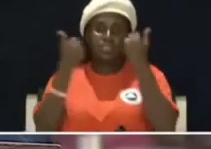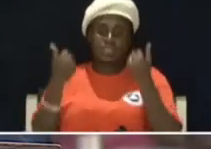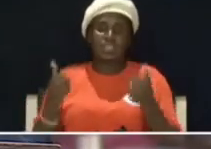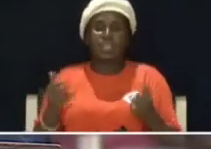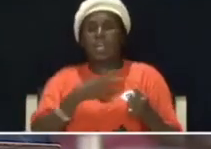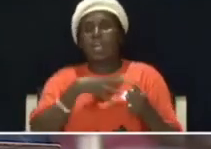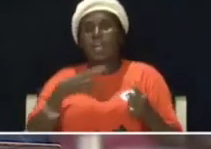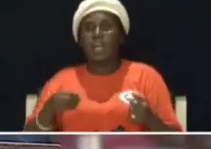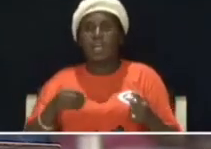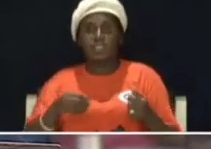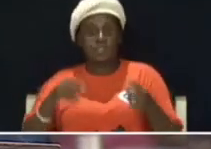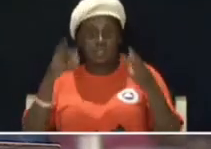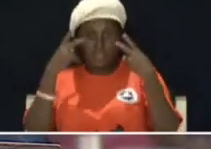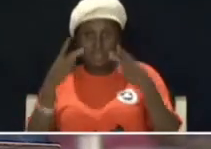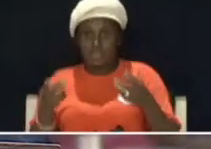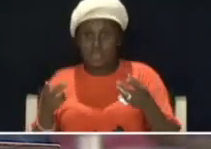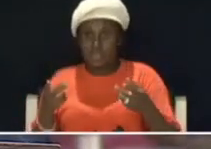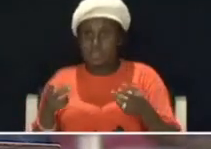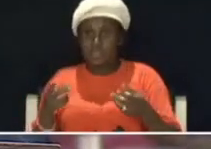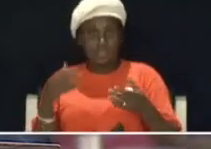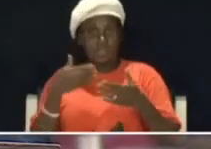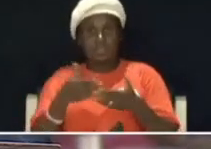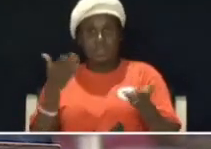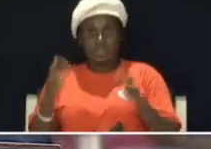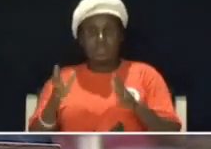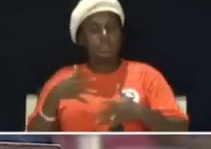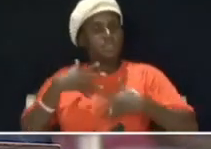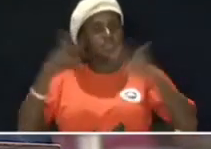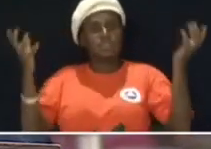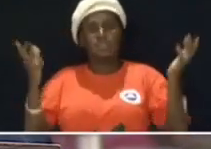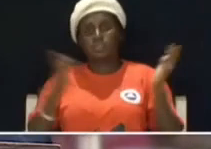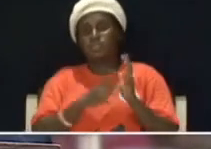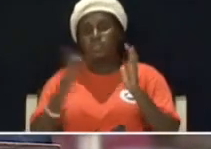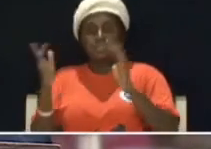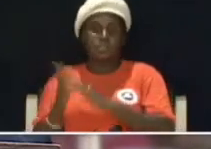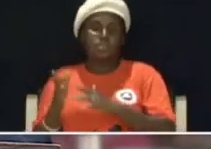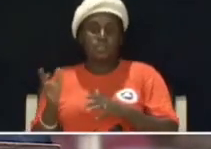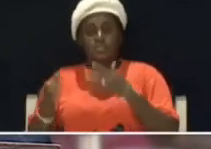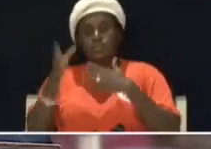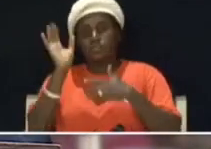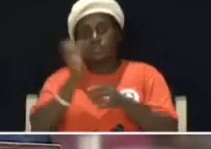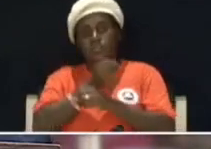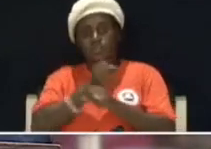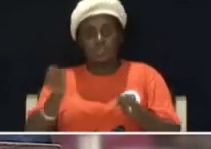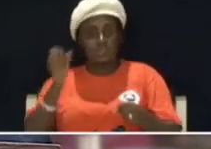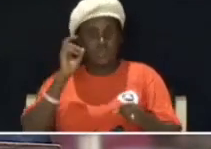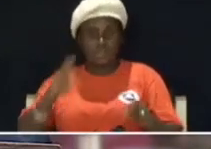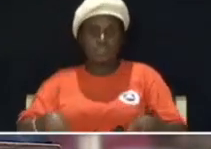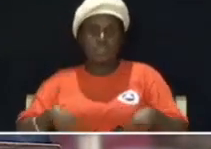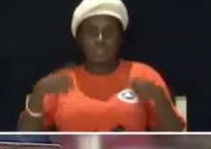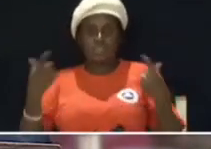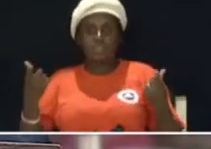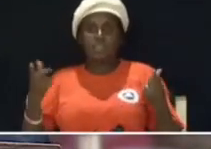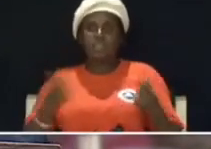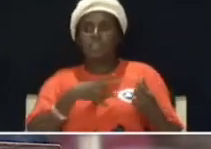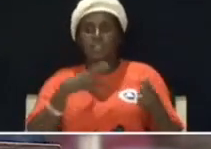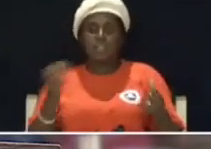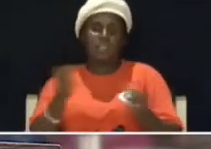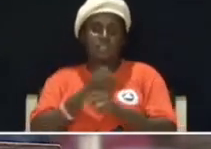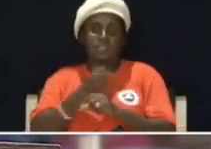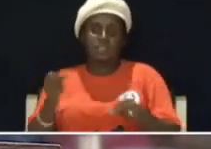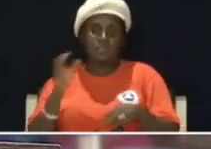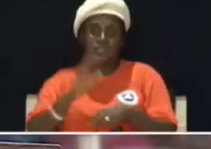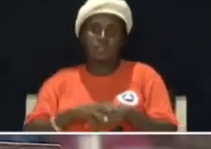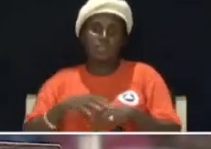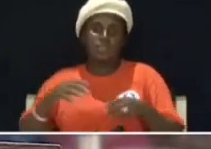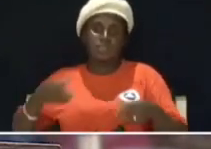seeing death, she shouted, Jesus! God spared her life and saved her on a highway where